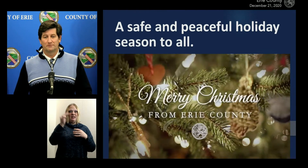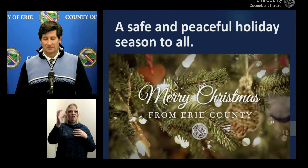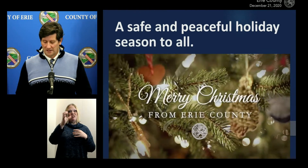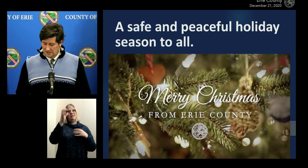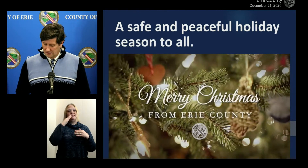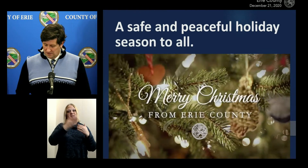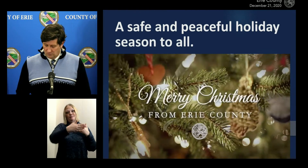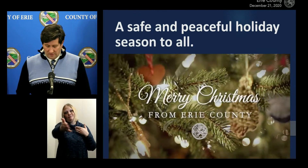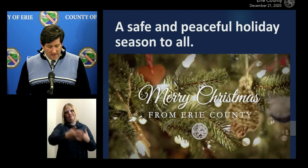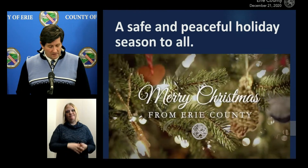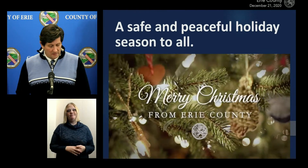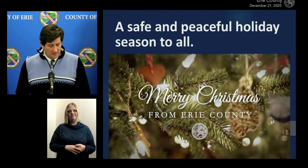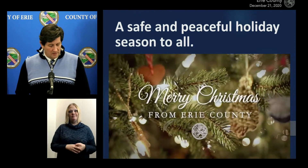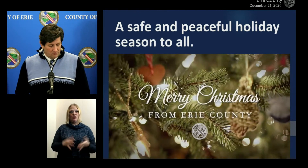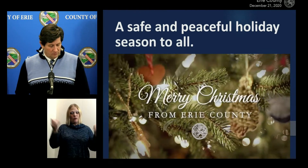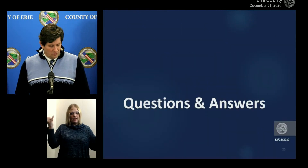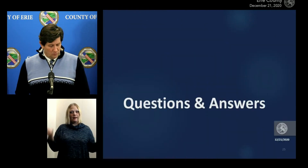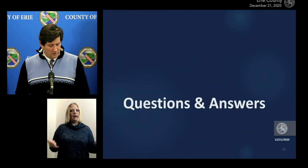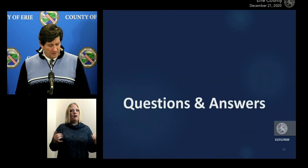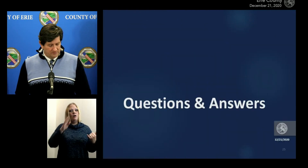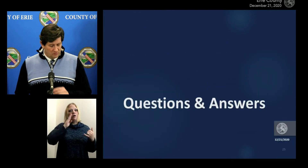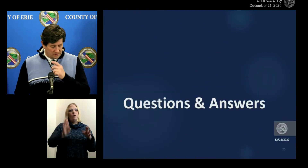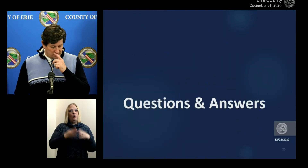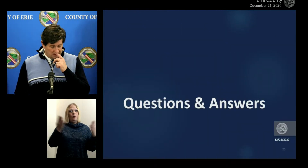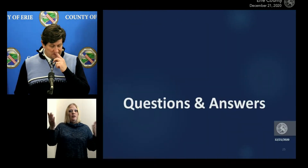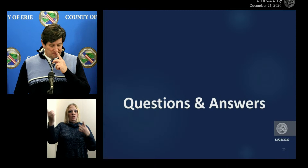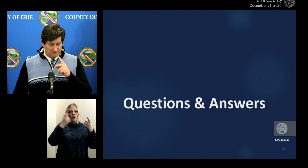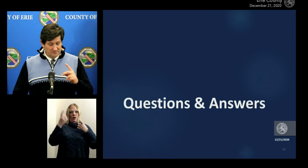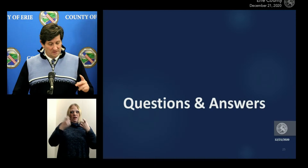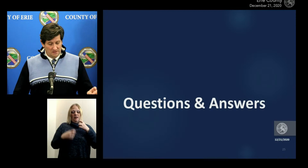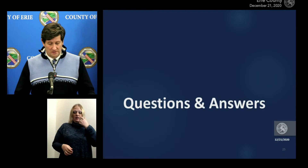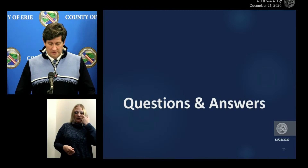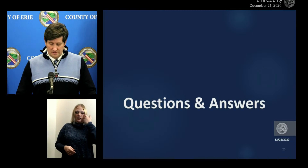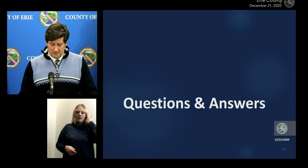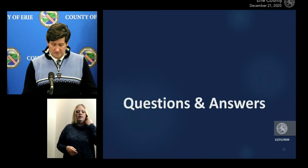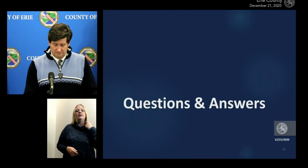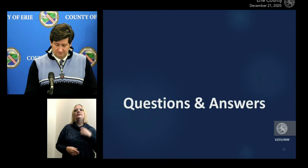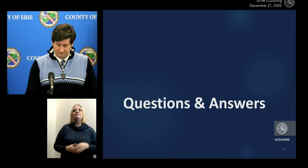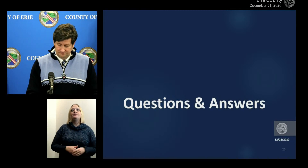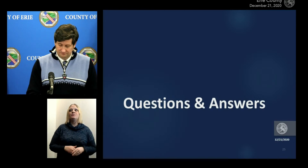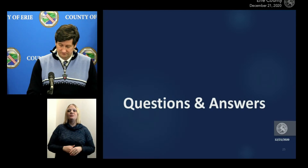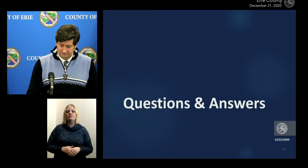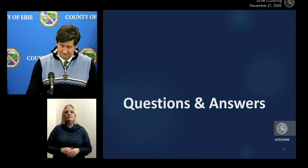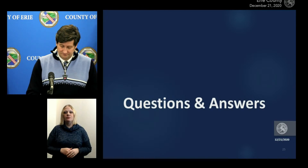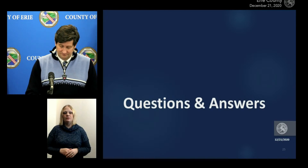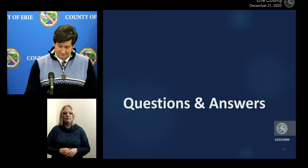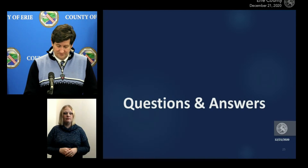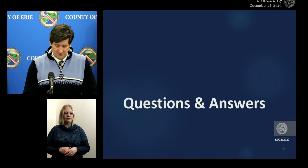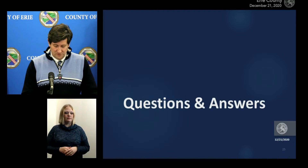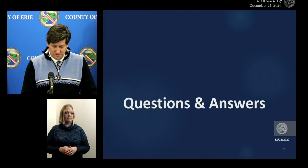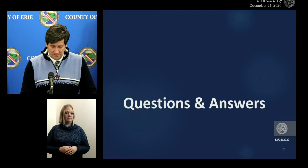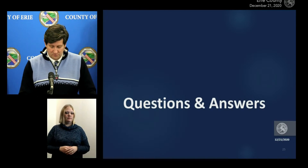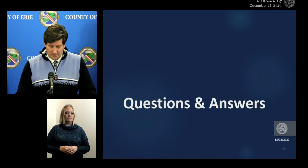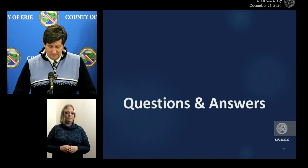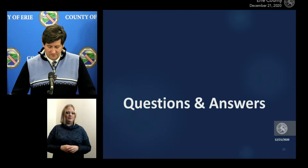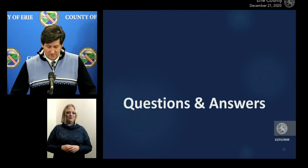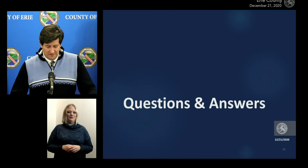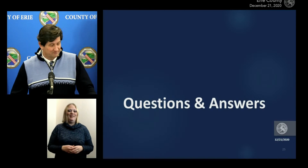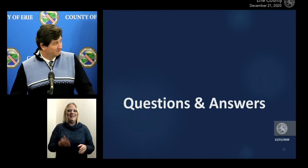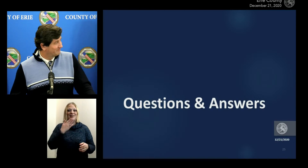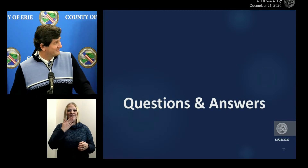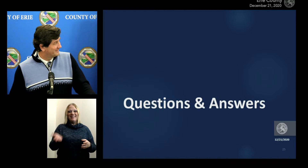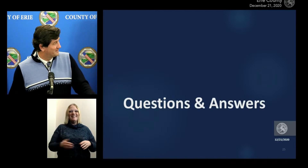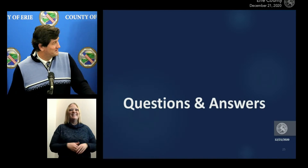forward. With that, we will open it up to questions. Kendra can take a break for a